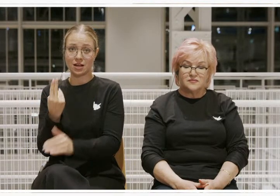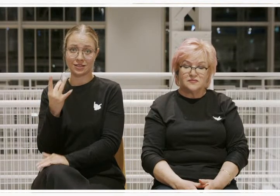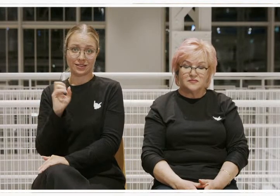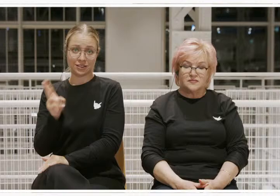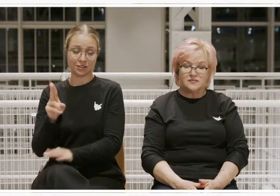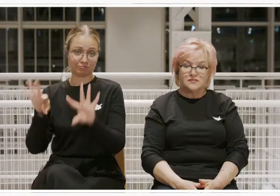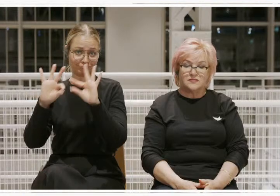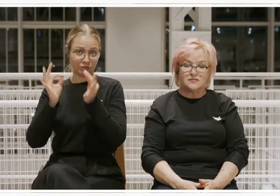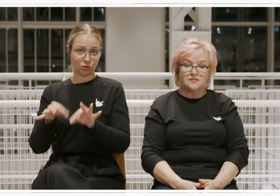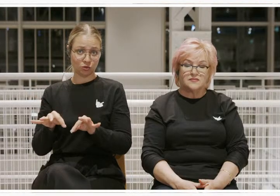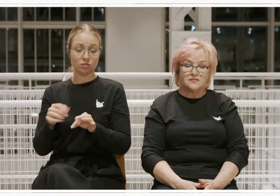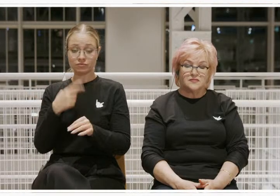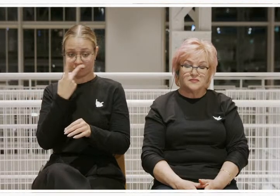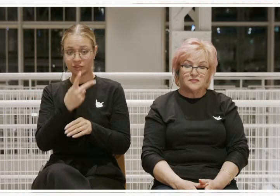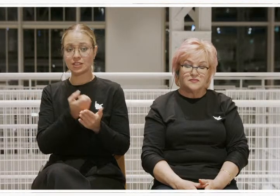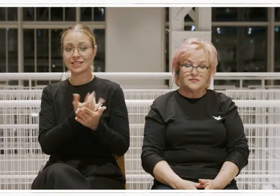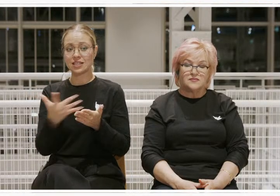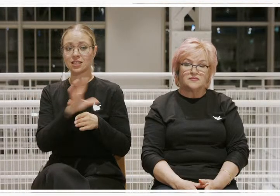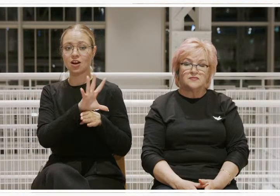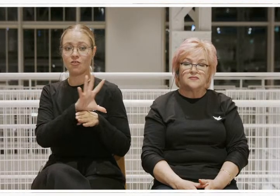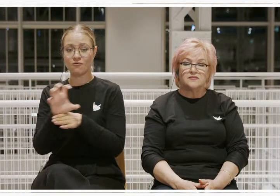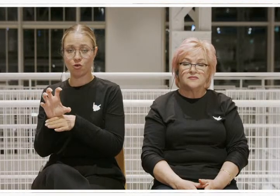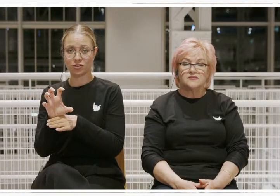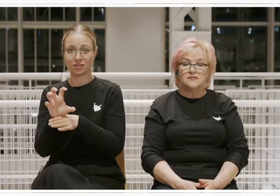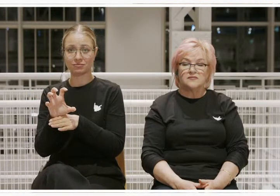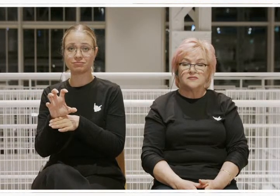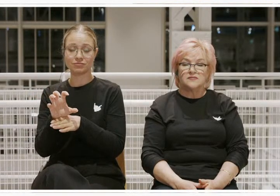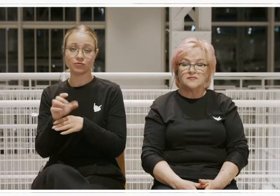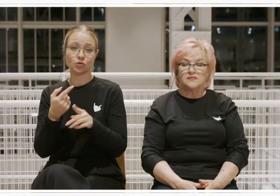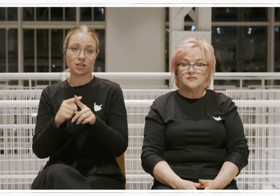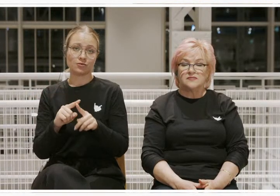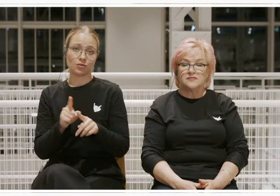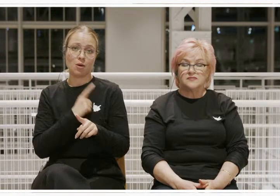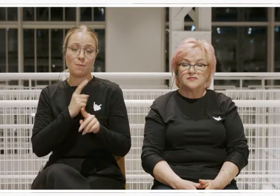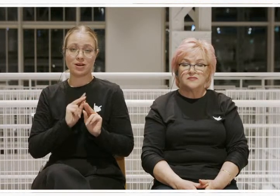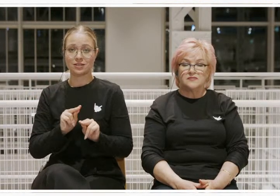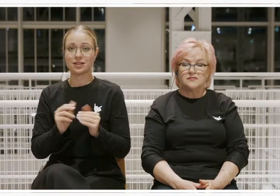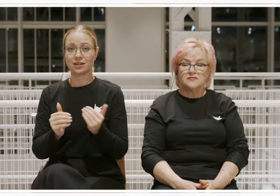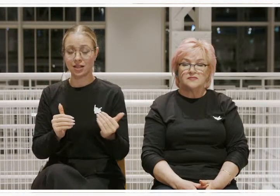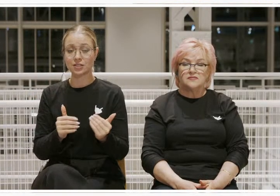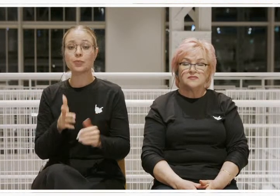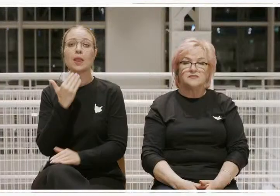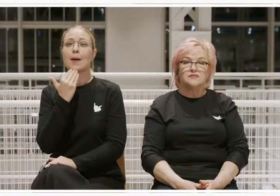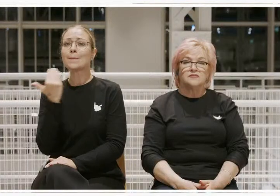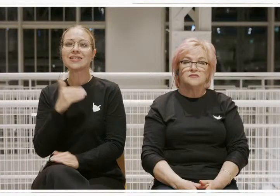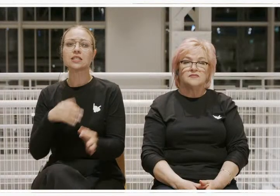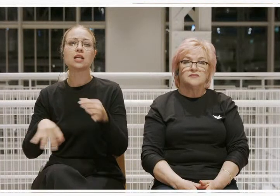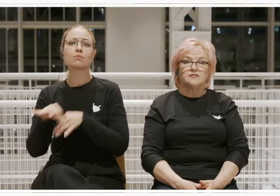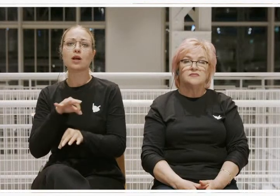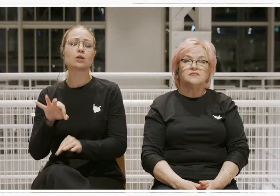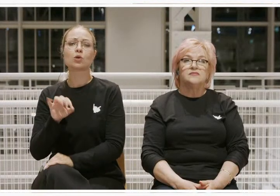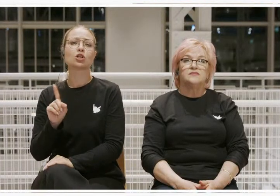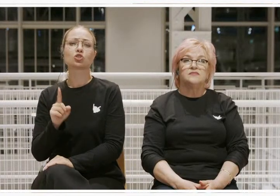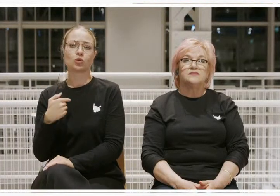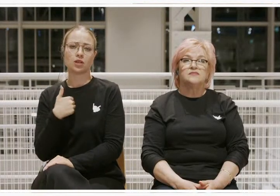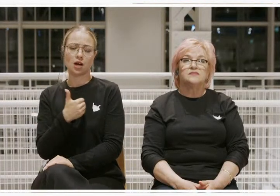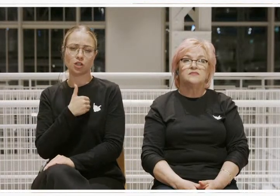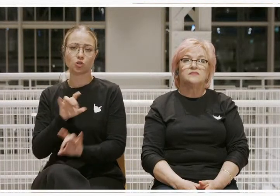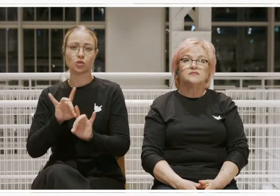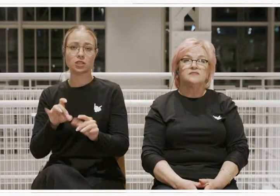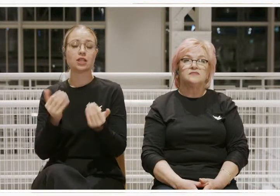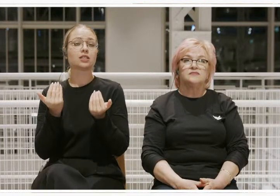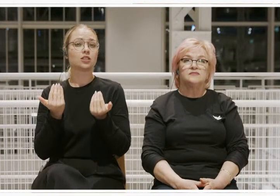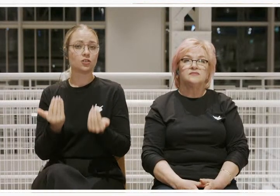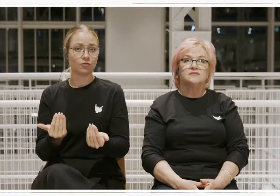workshops. So the last project that I would like to talk about is called What Are the